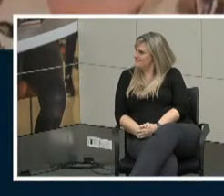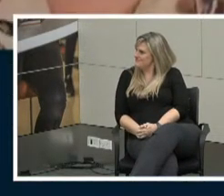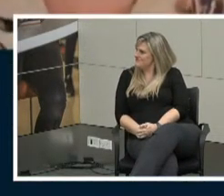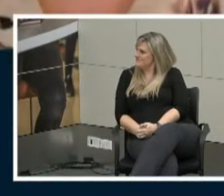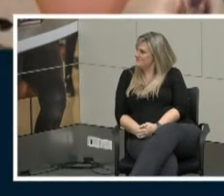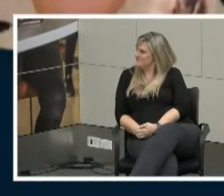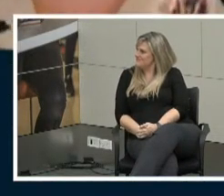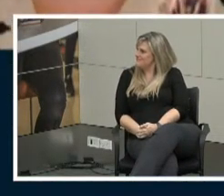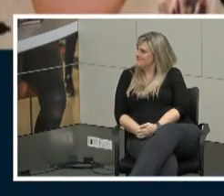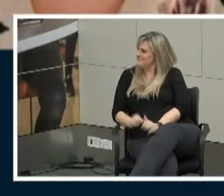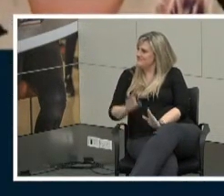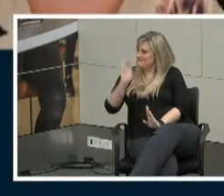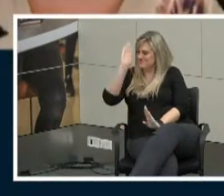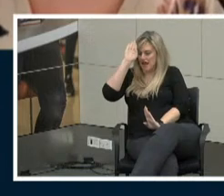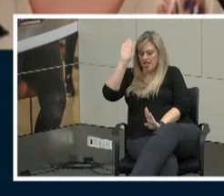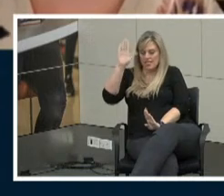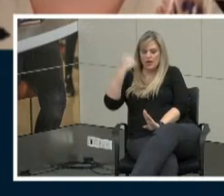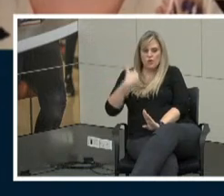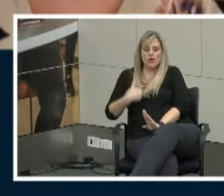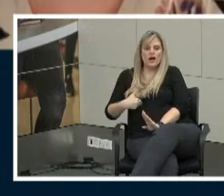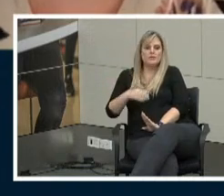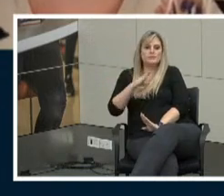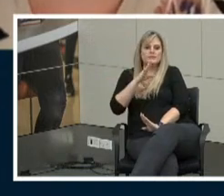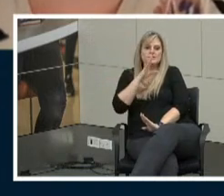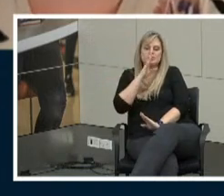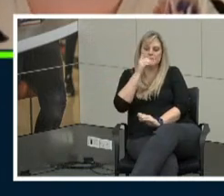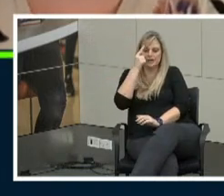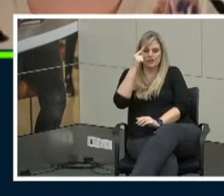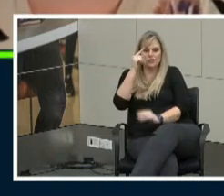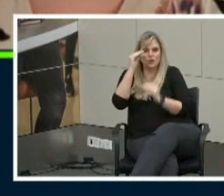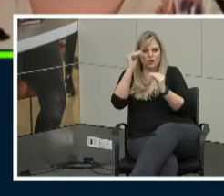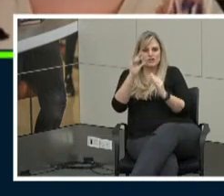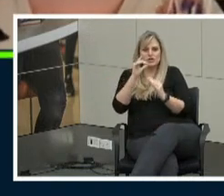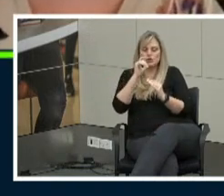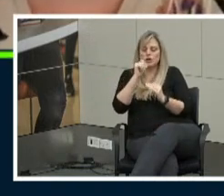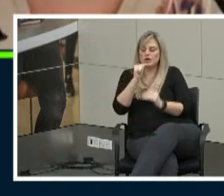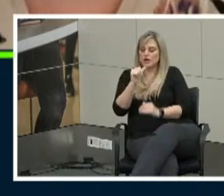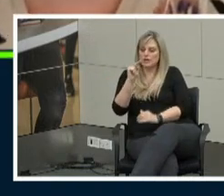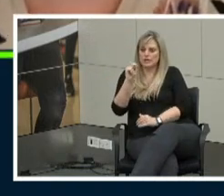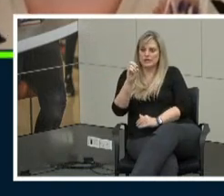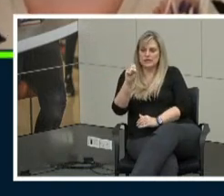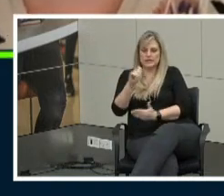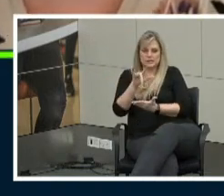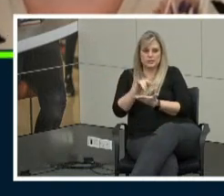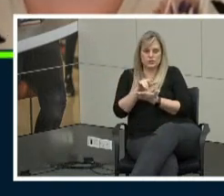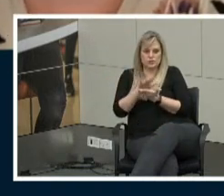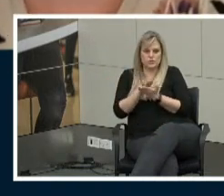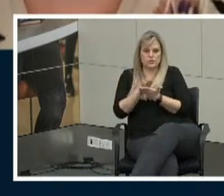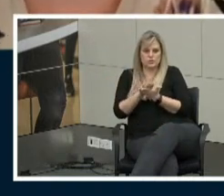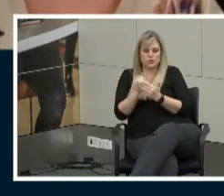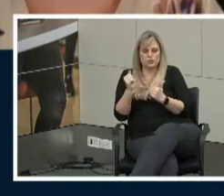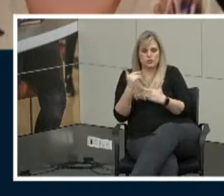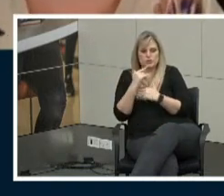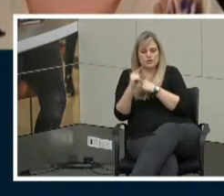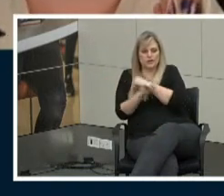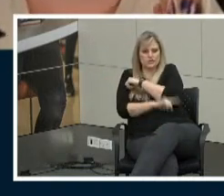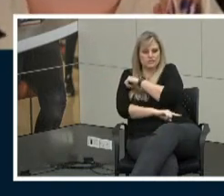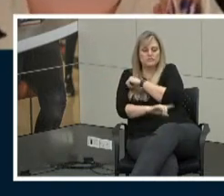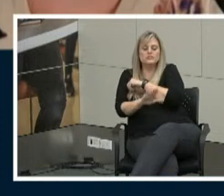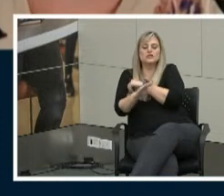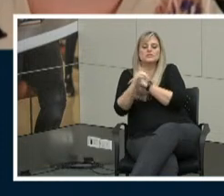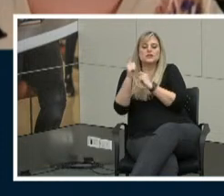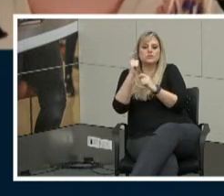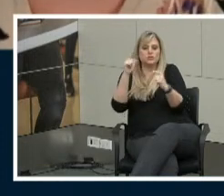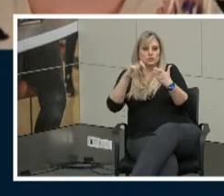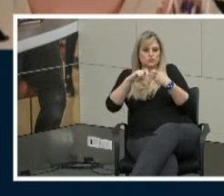begin hello hello I'm speaking on behalf of a teacher at a nonnes middle school who fears retaliation a huge